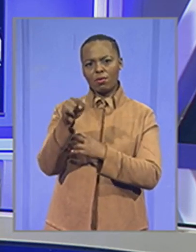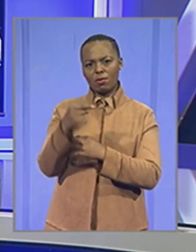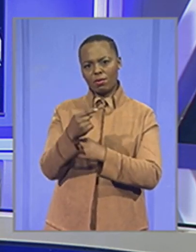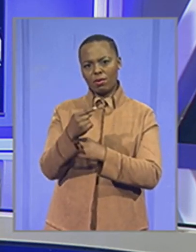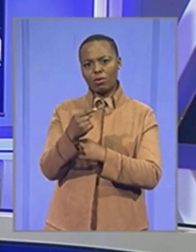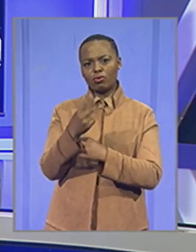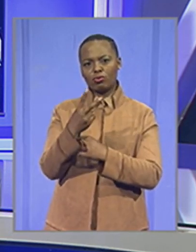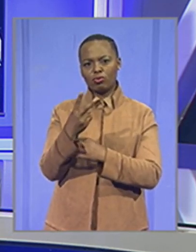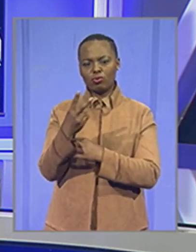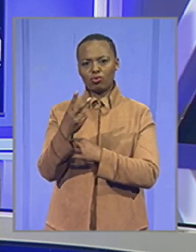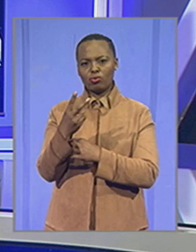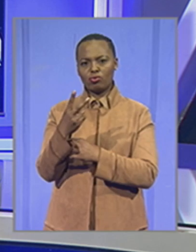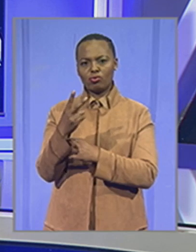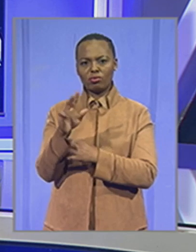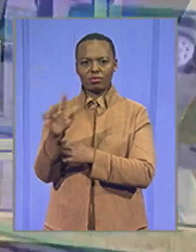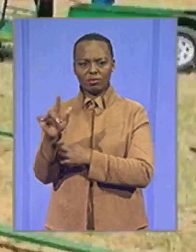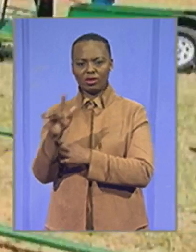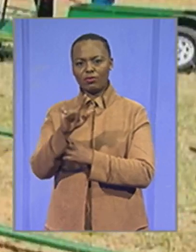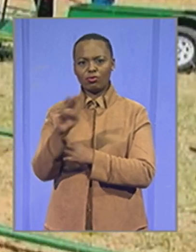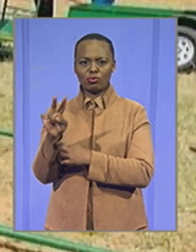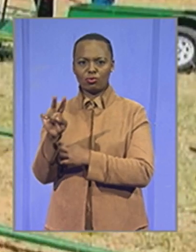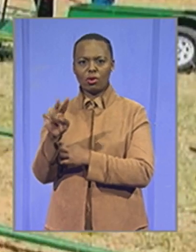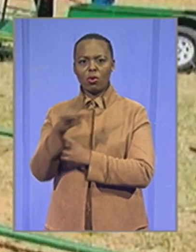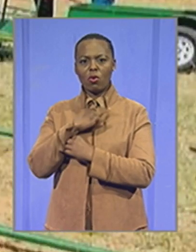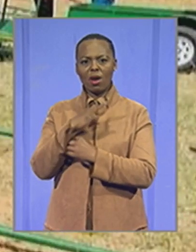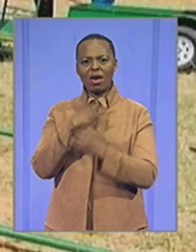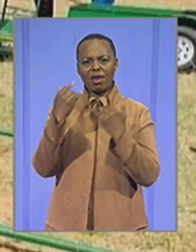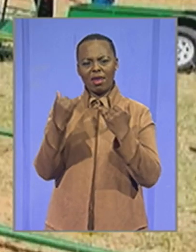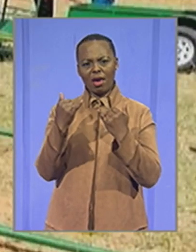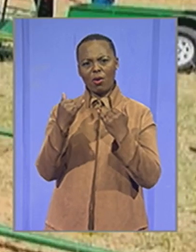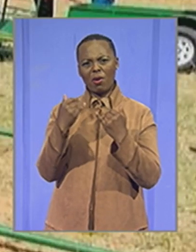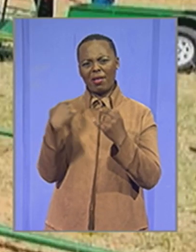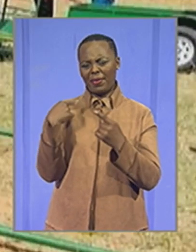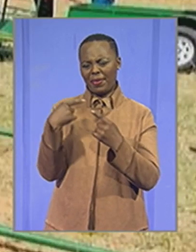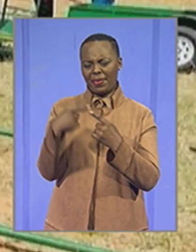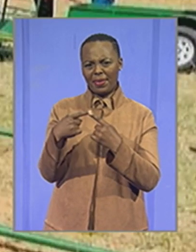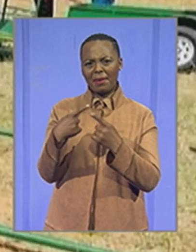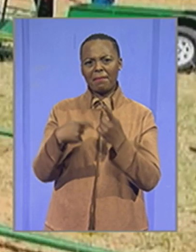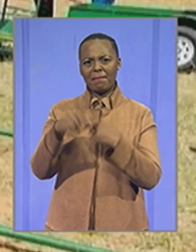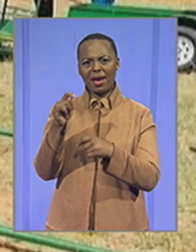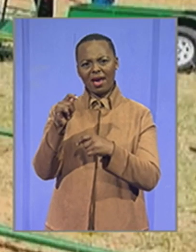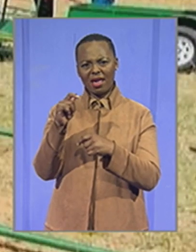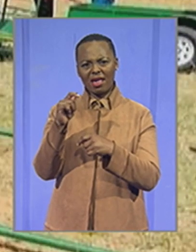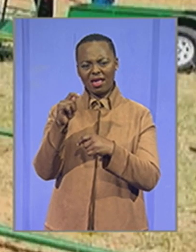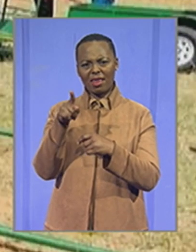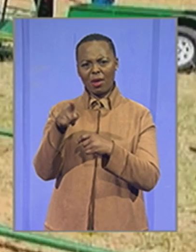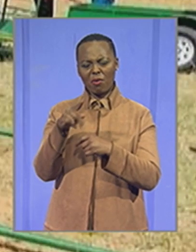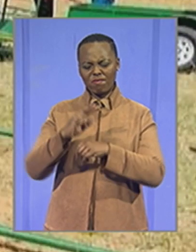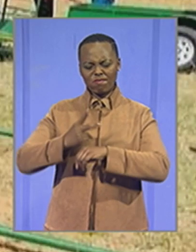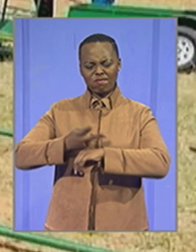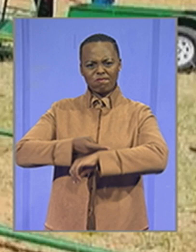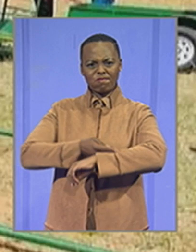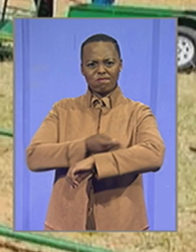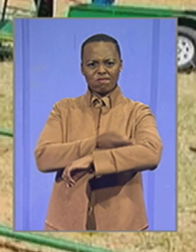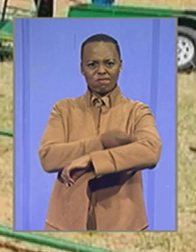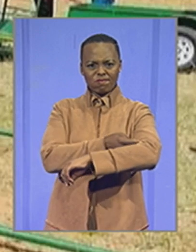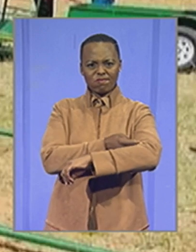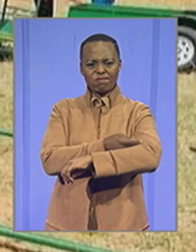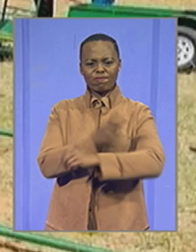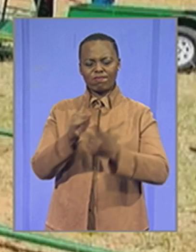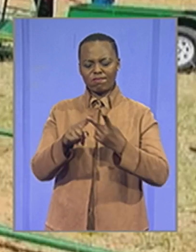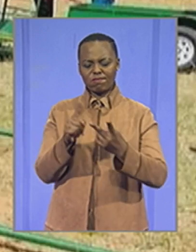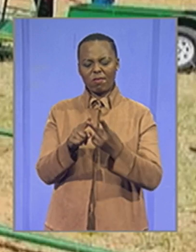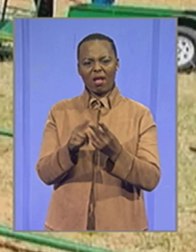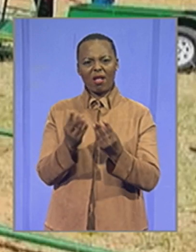780 go reka dikaraki tsa ditonki go nna dipalangwa tsa baagi ba metse ya Dibono le Manawana. Mokhuduthamaga wa dipalangwa ko